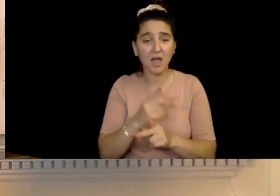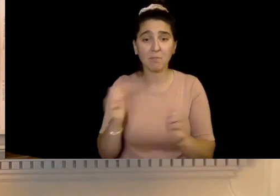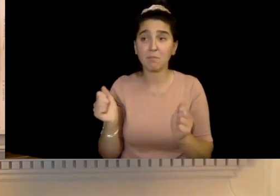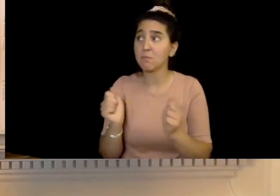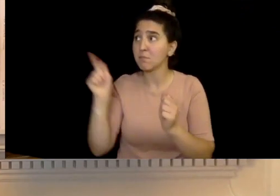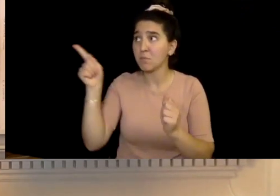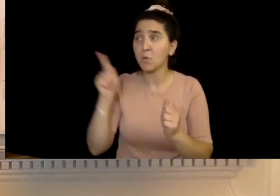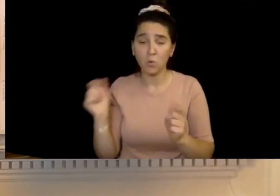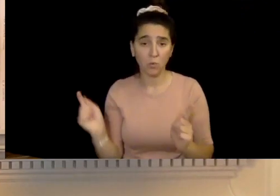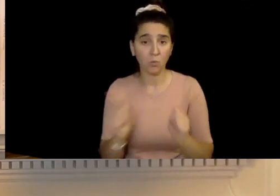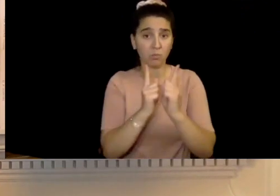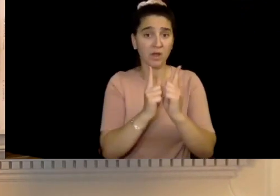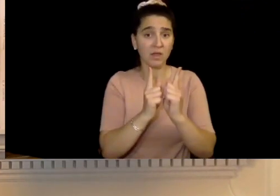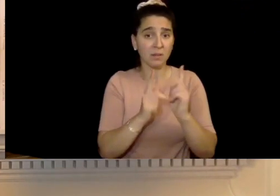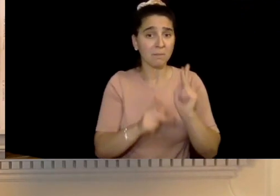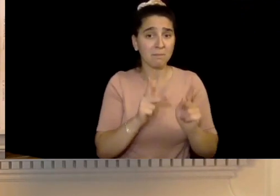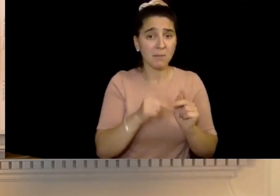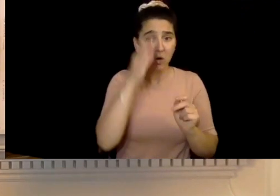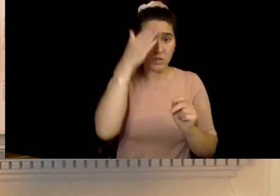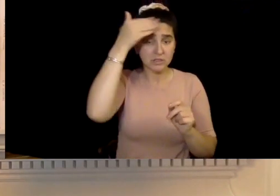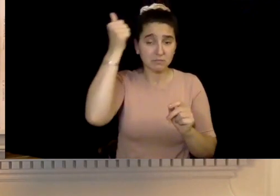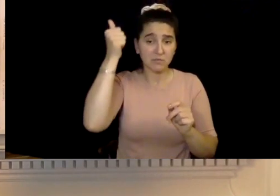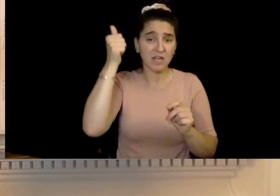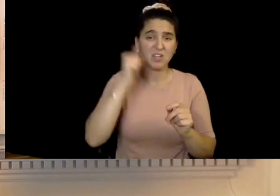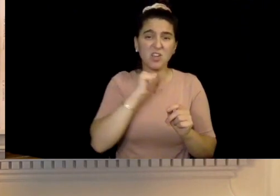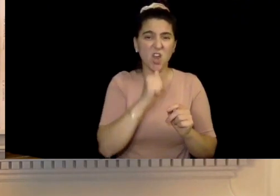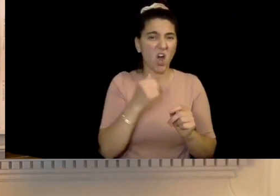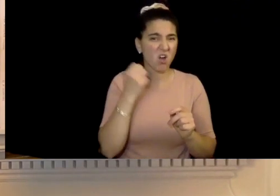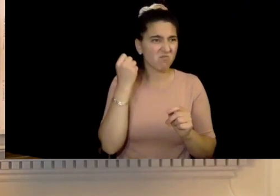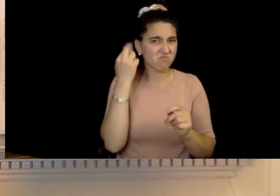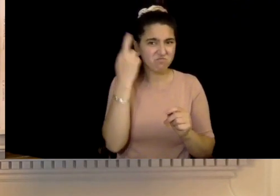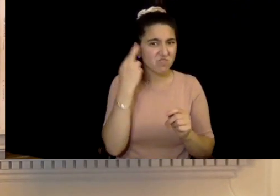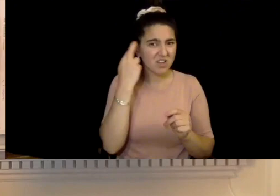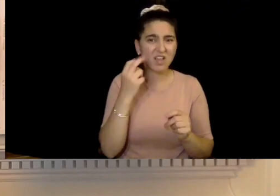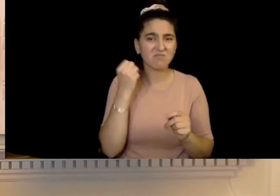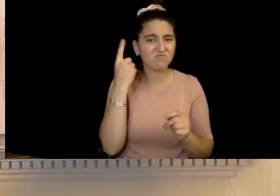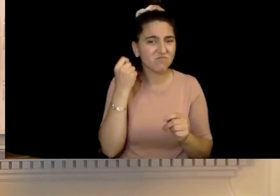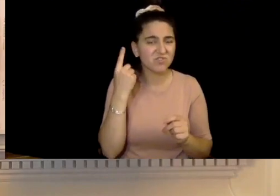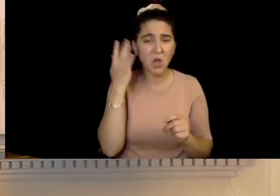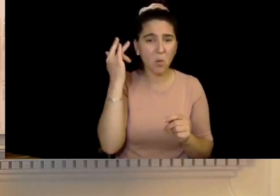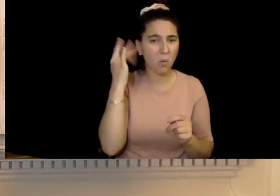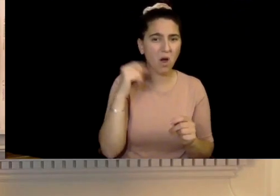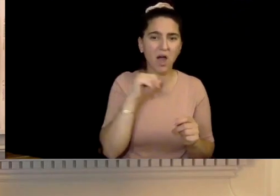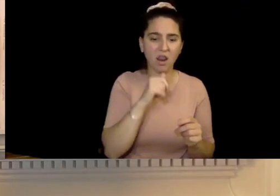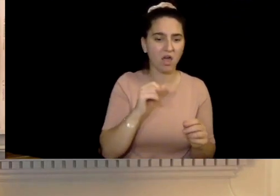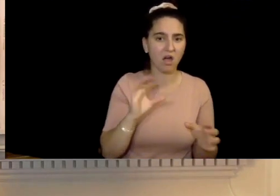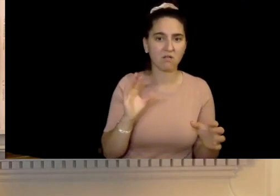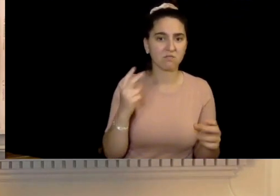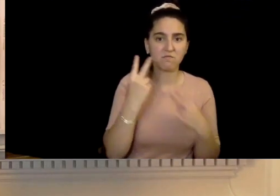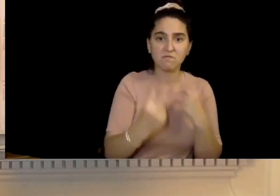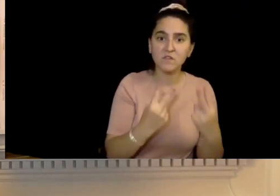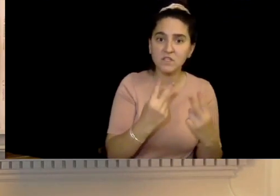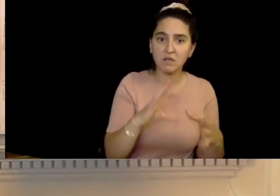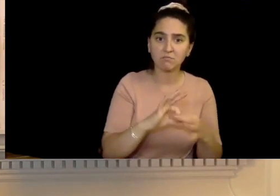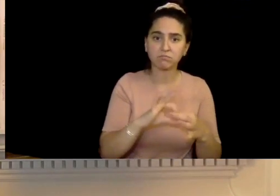cannot understand the absence of their loved ones. Comfort those who cannot go visit during this estrangement.